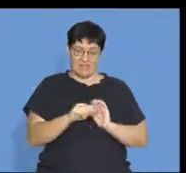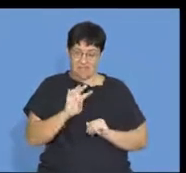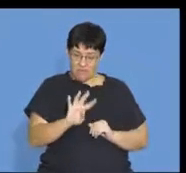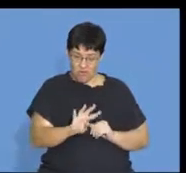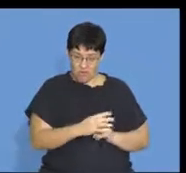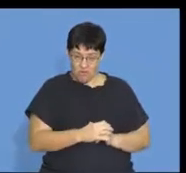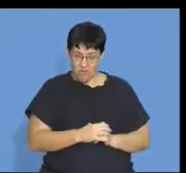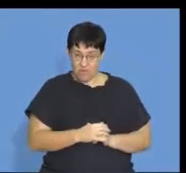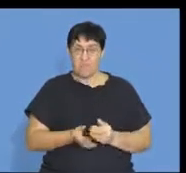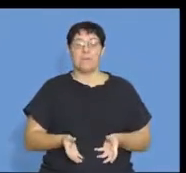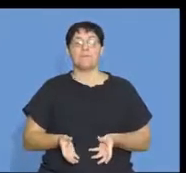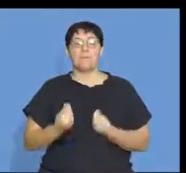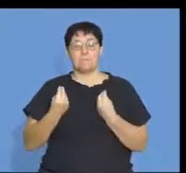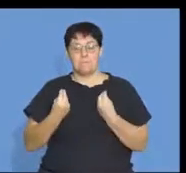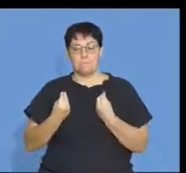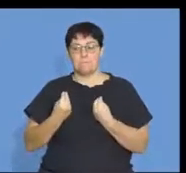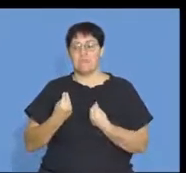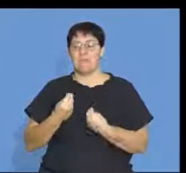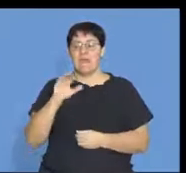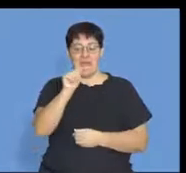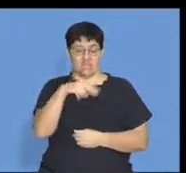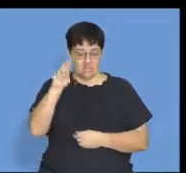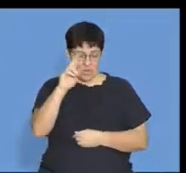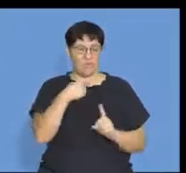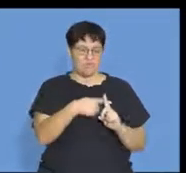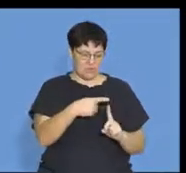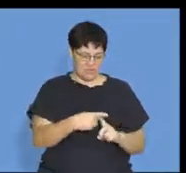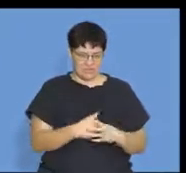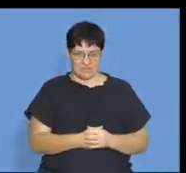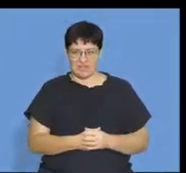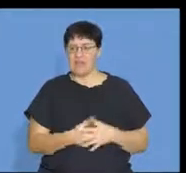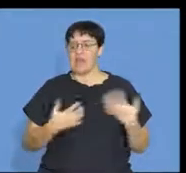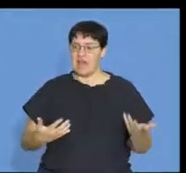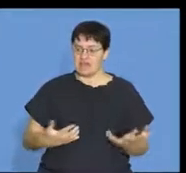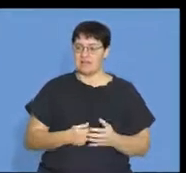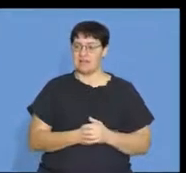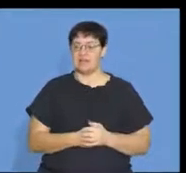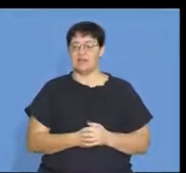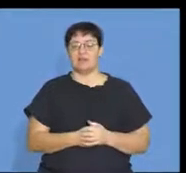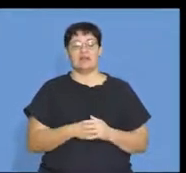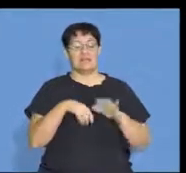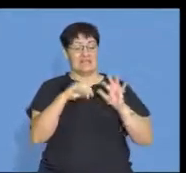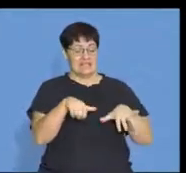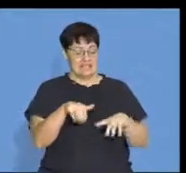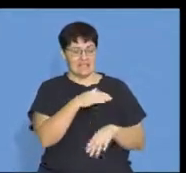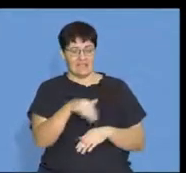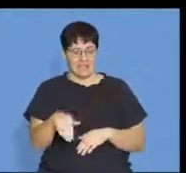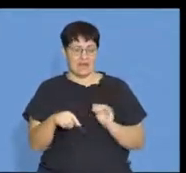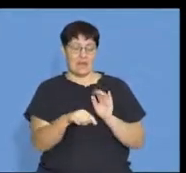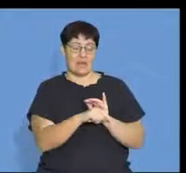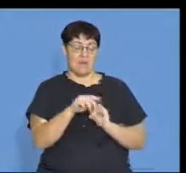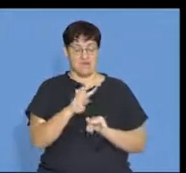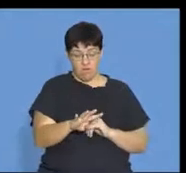will then give me a squared, which is a positive, and then positive 16 divided by negative